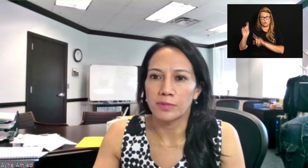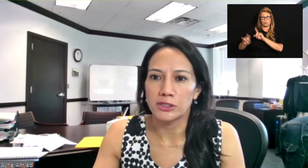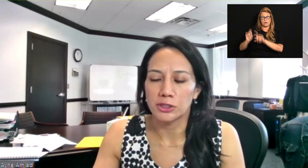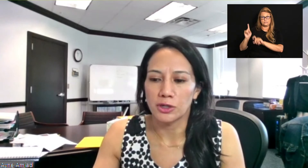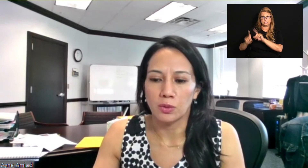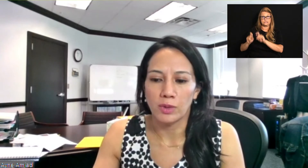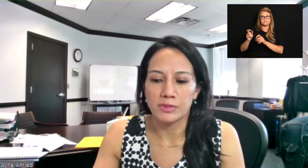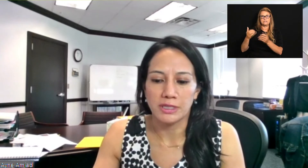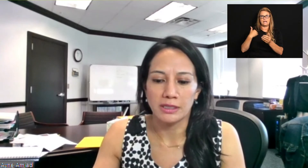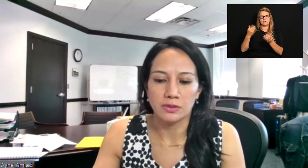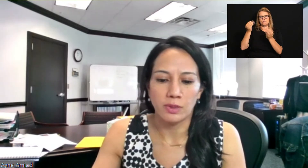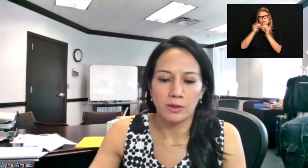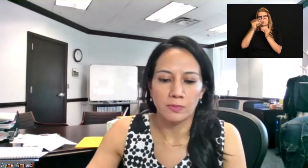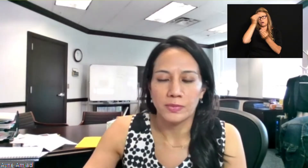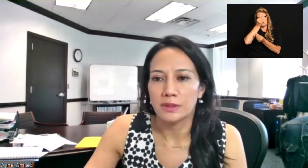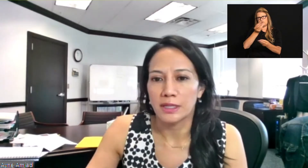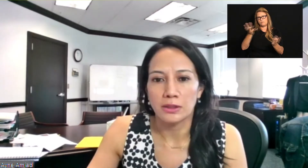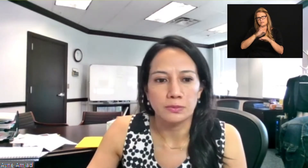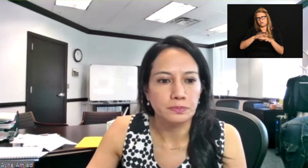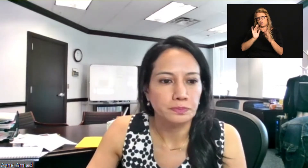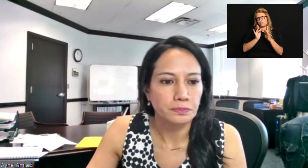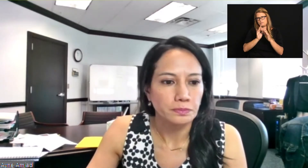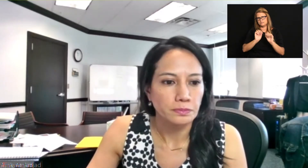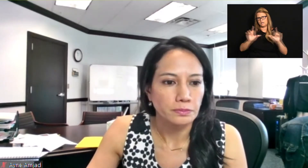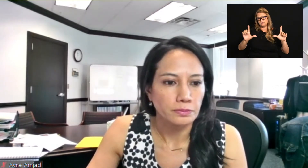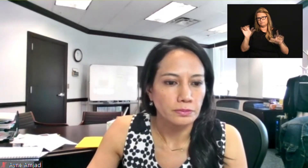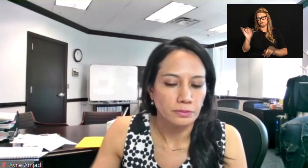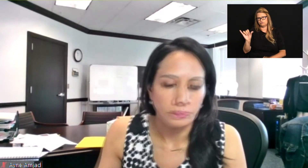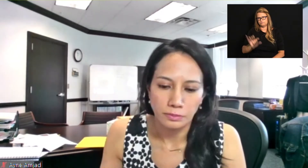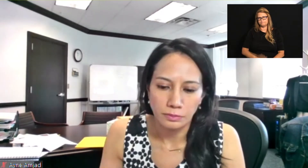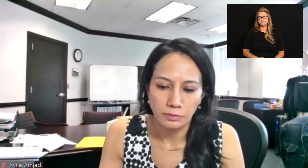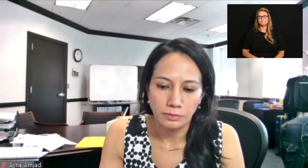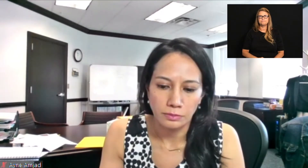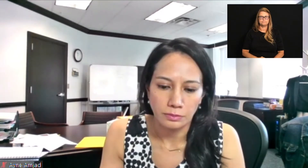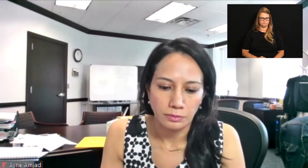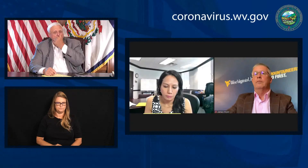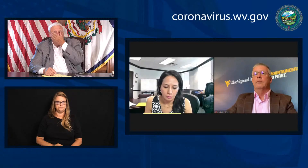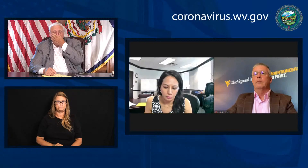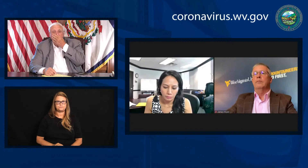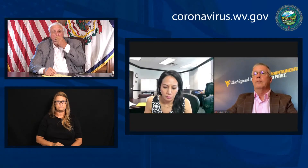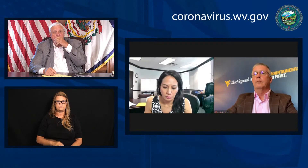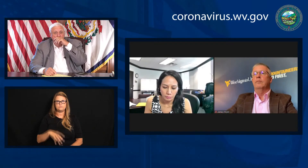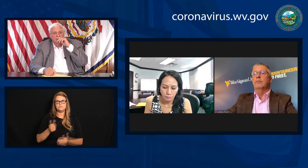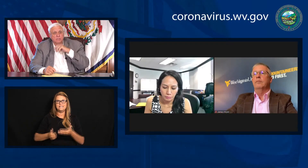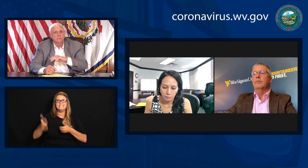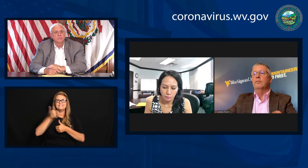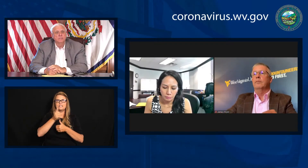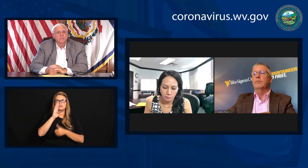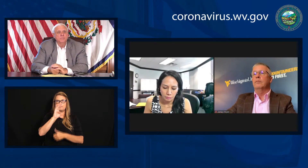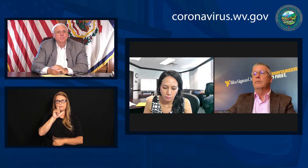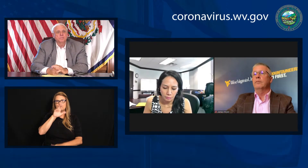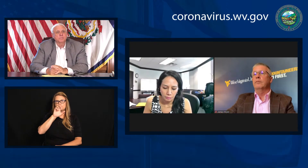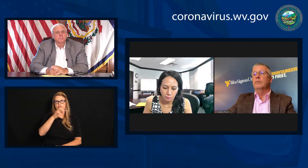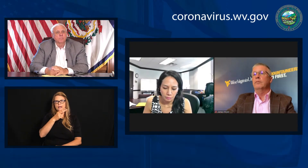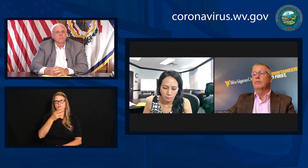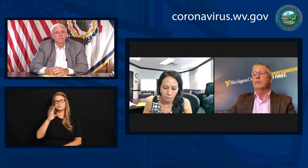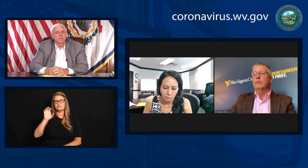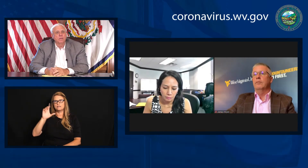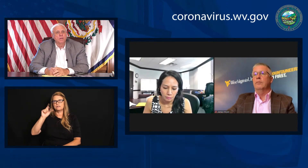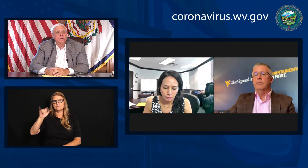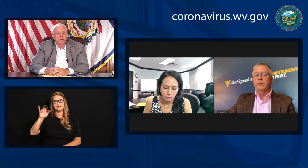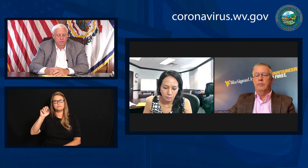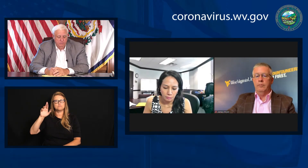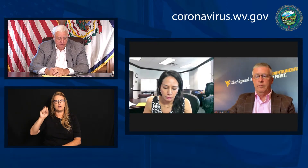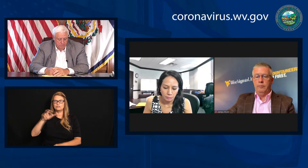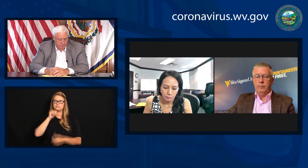of information on our website as well. Thank you. Thank you, Doctor. Secretary Bill Crouch and Dr. Claymarsh had prior engagements today